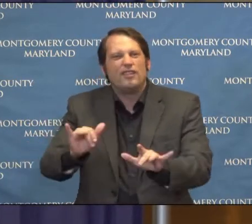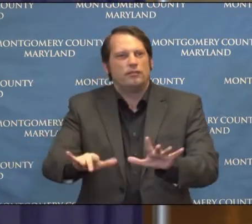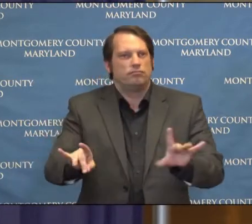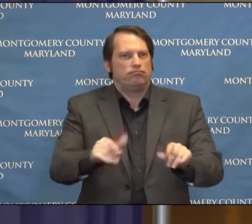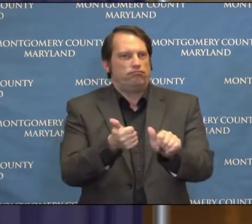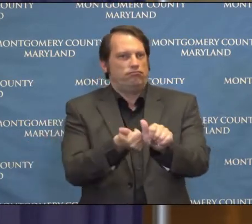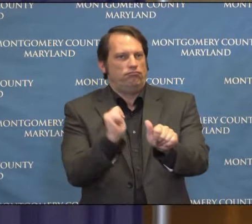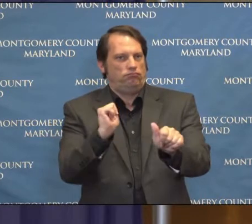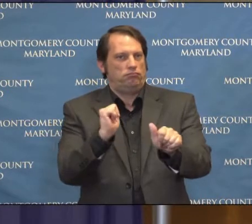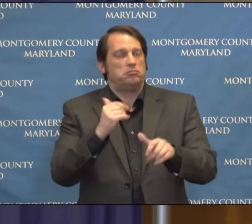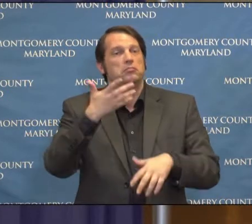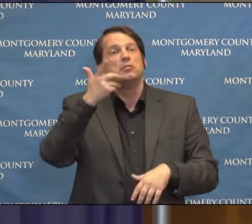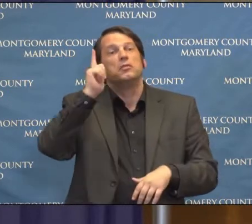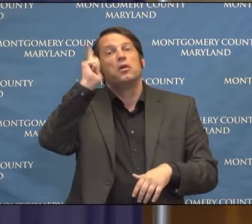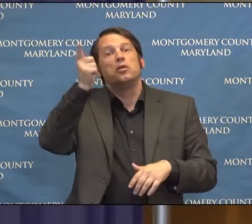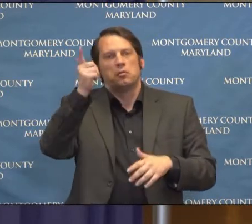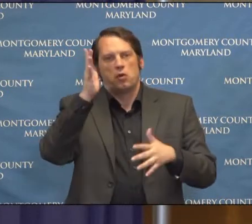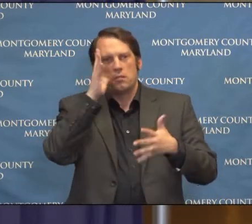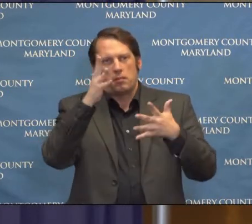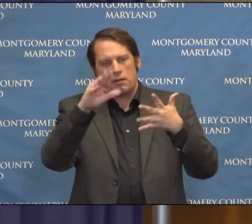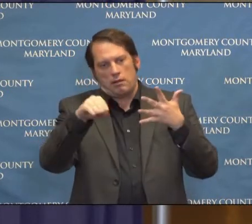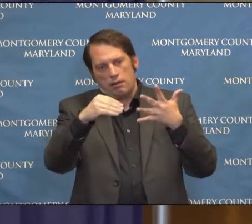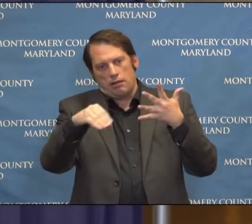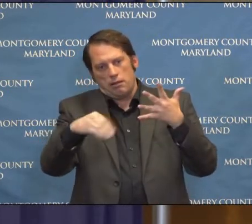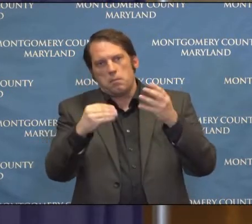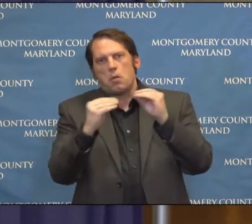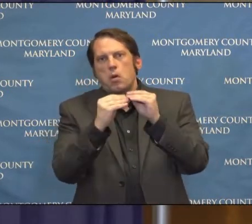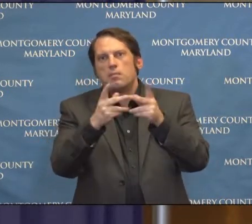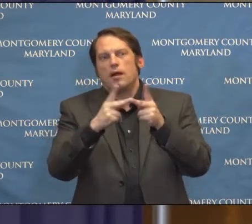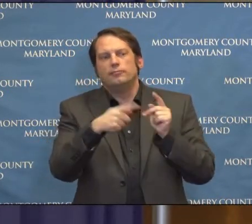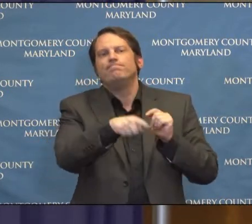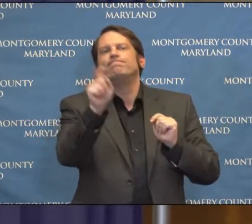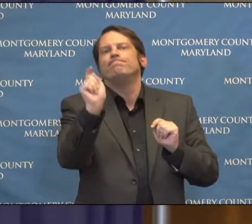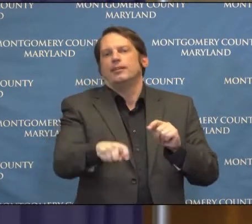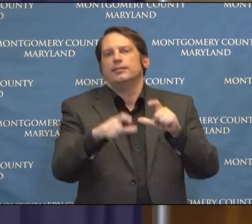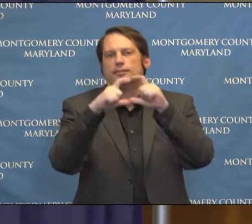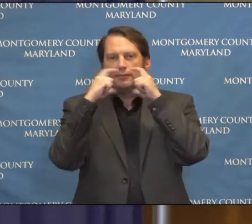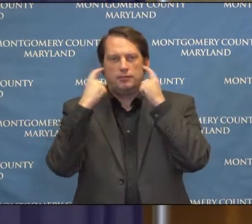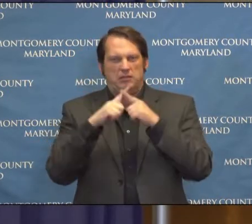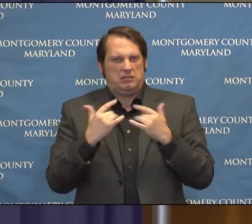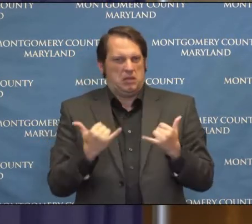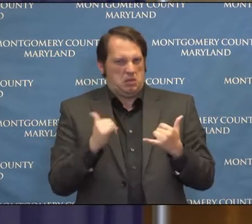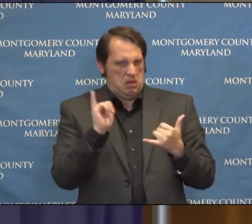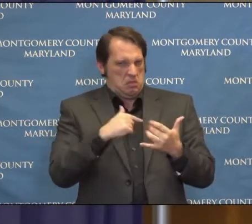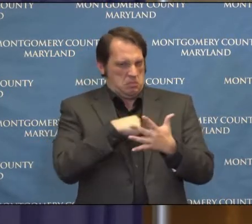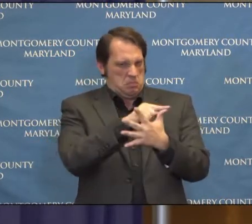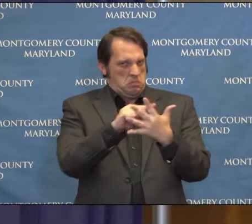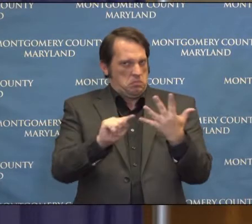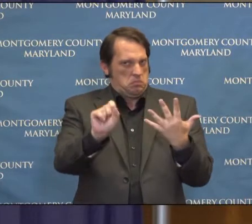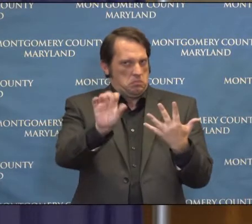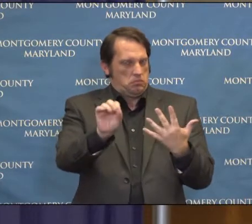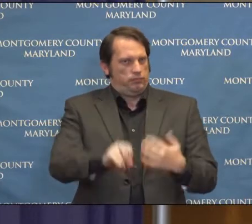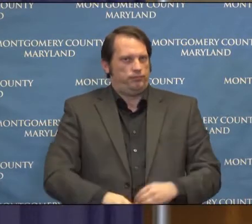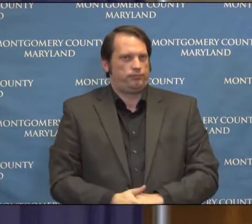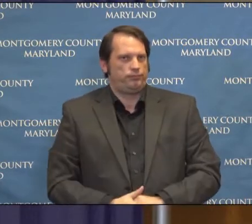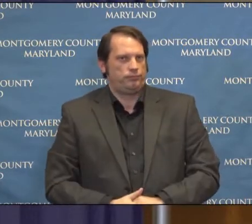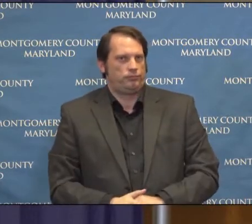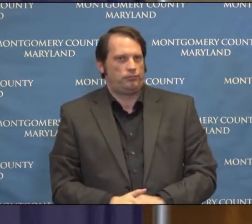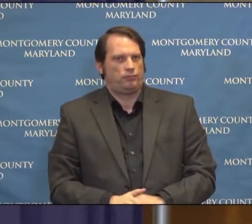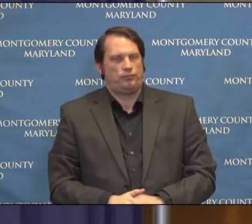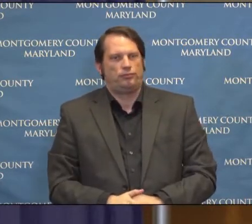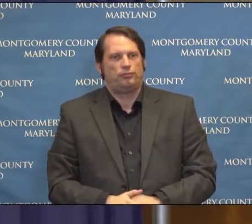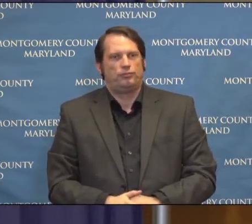now, the governor's directive builds on what we put into place to require face coverings in those spaces. Thank